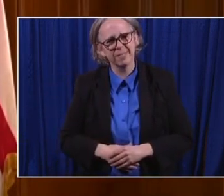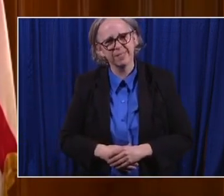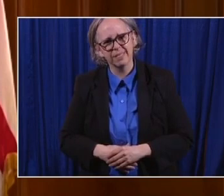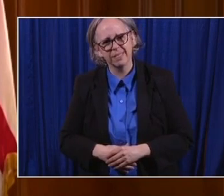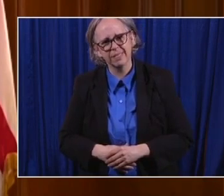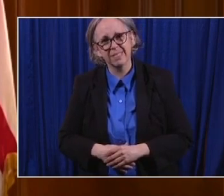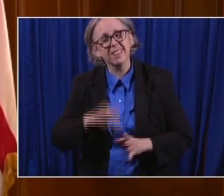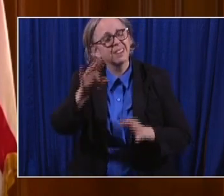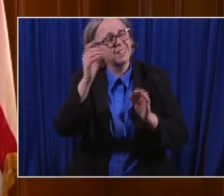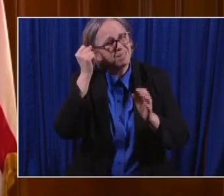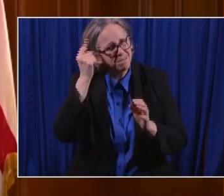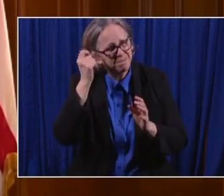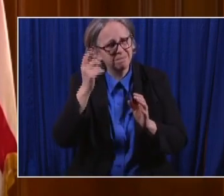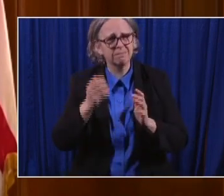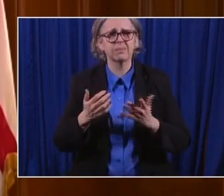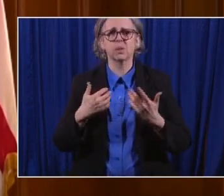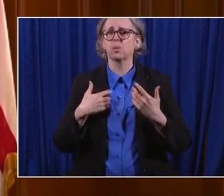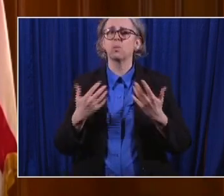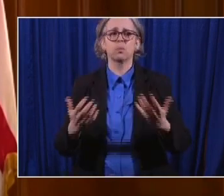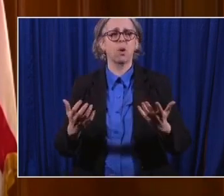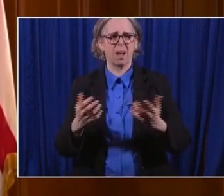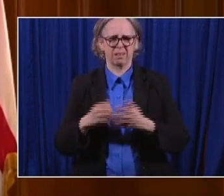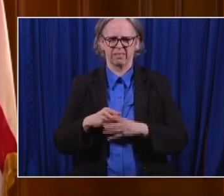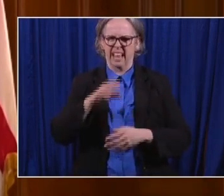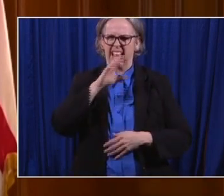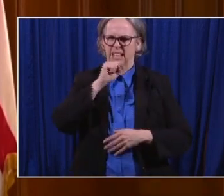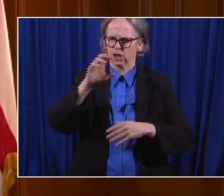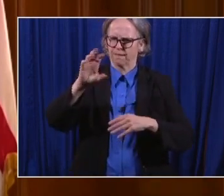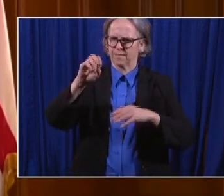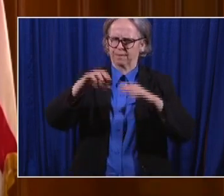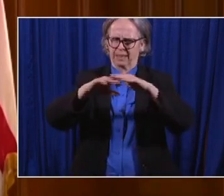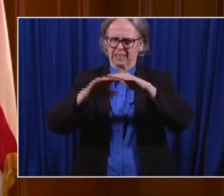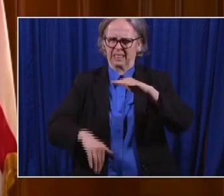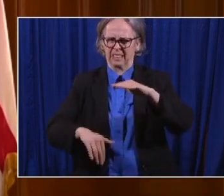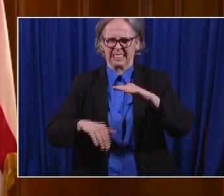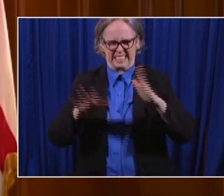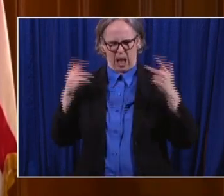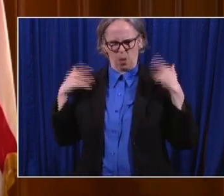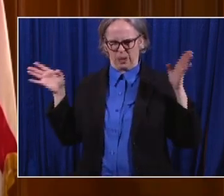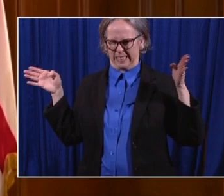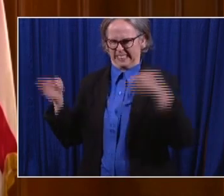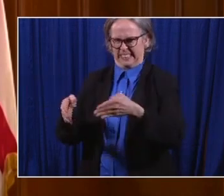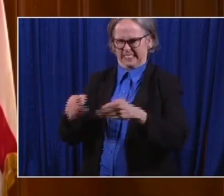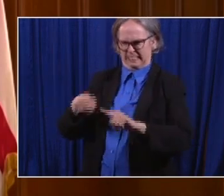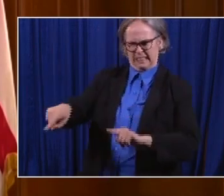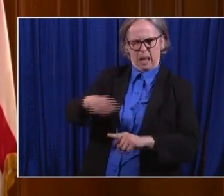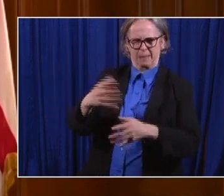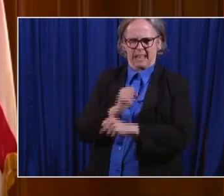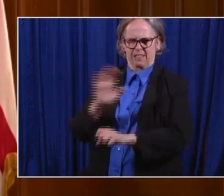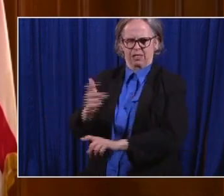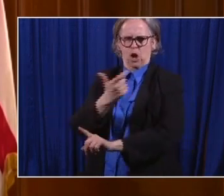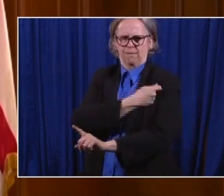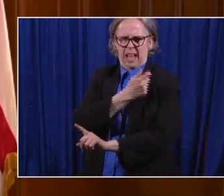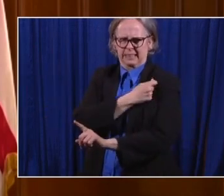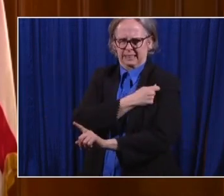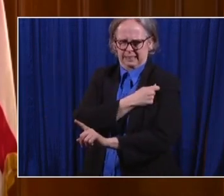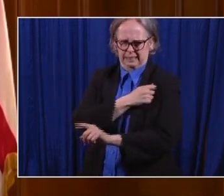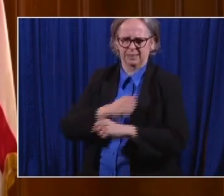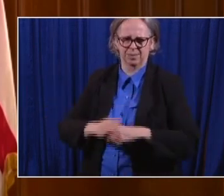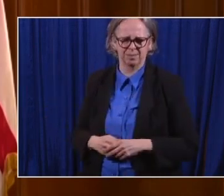get people 50 and under taking it at a higher rate than what we're seeing